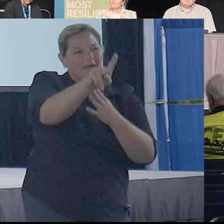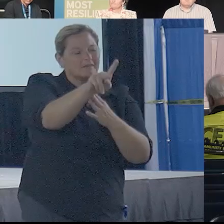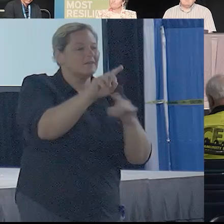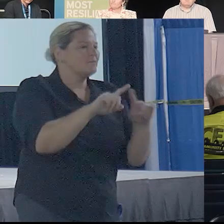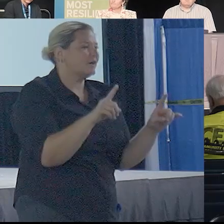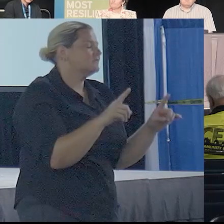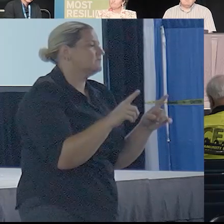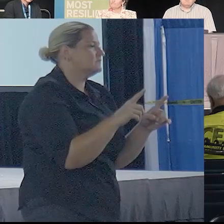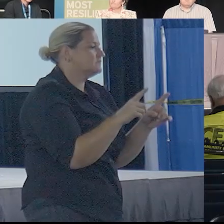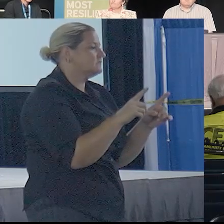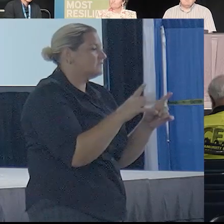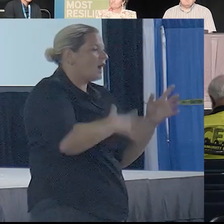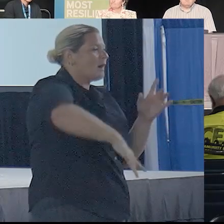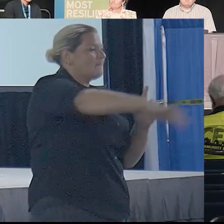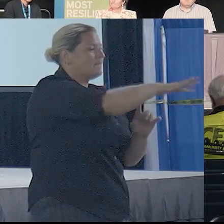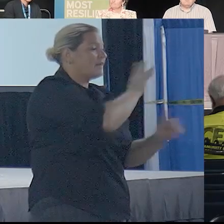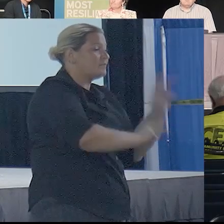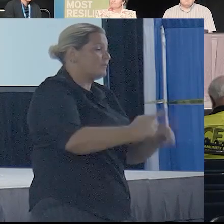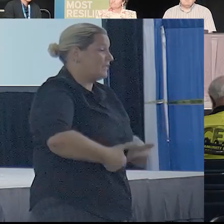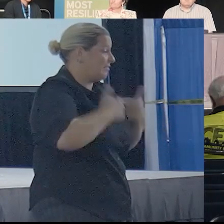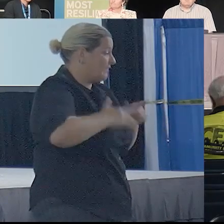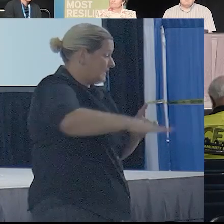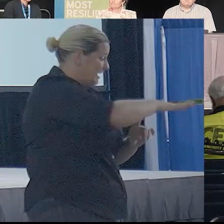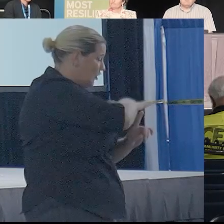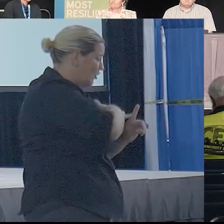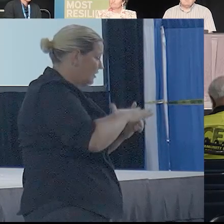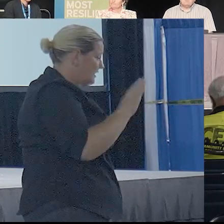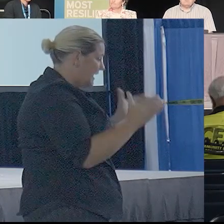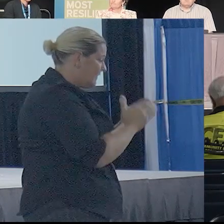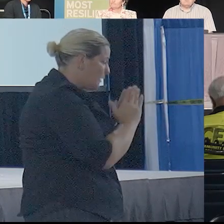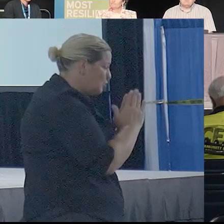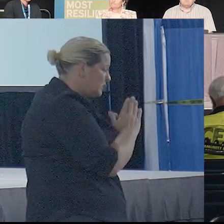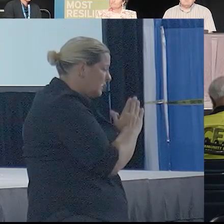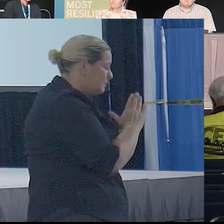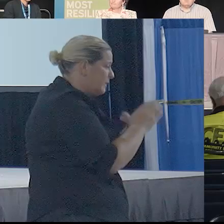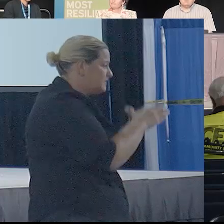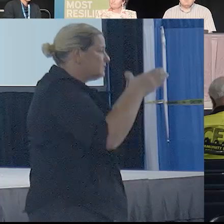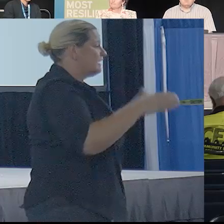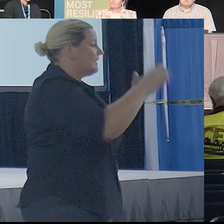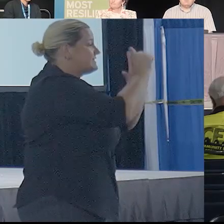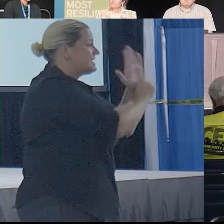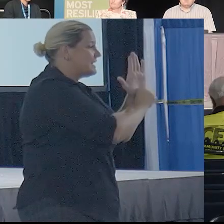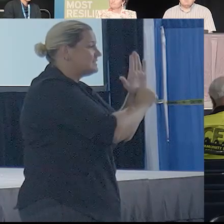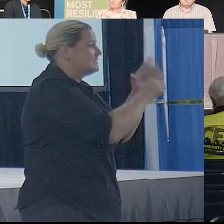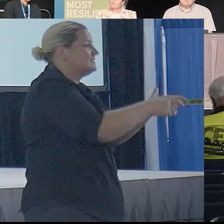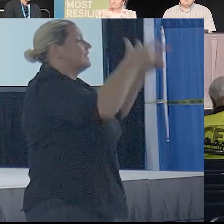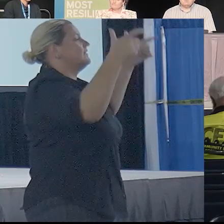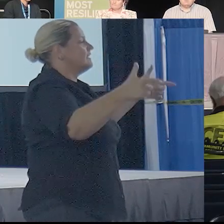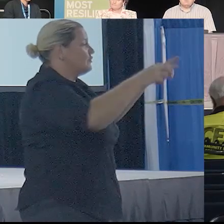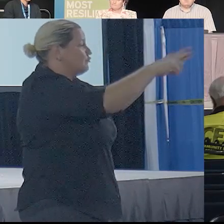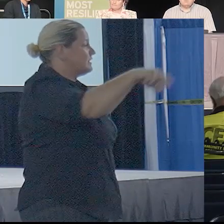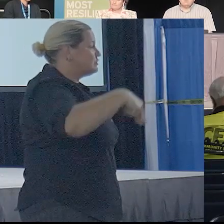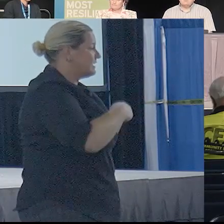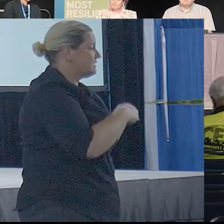only among our neighbors, but also among our community, our state, and our region. And with that,